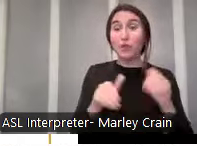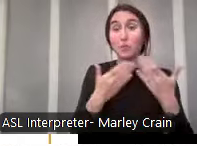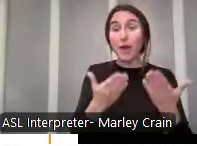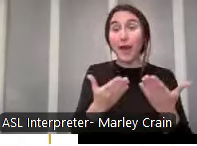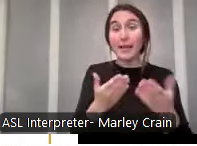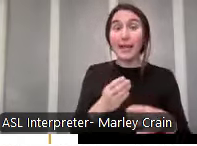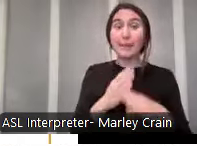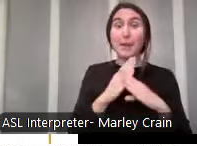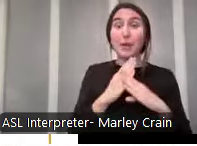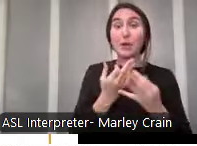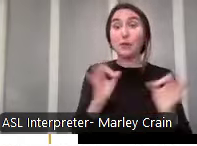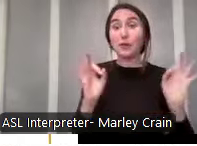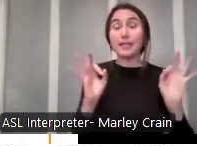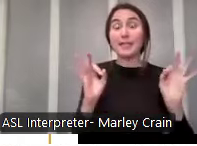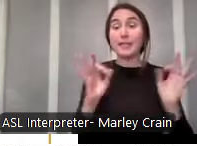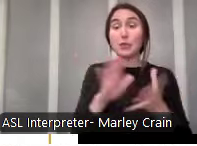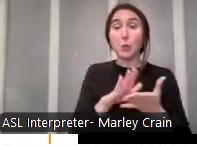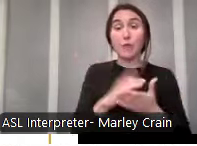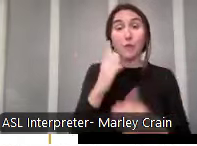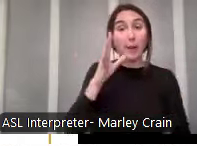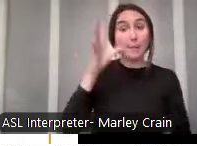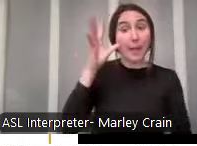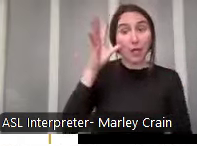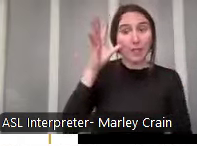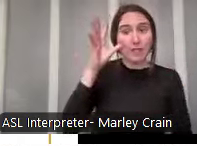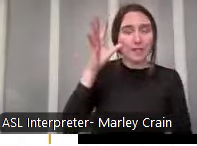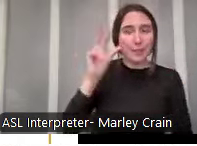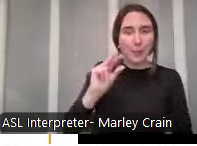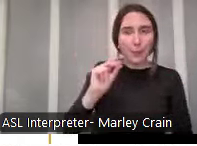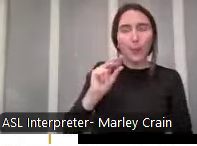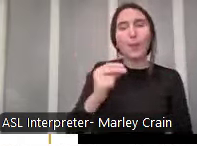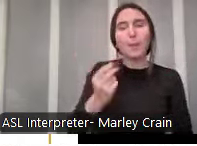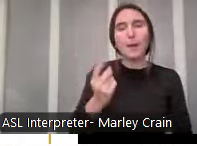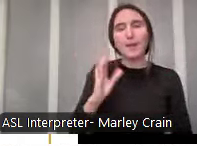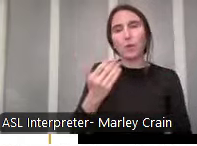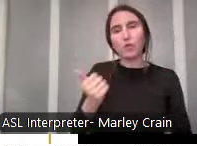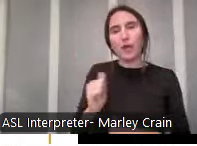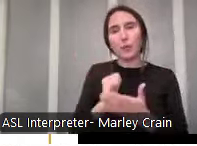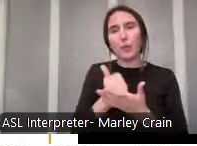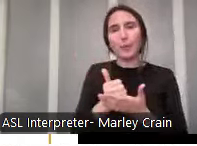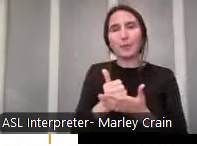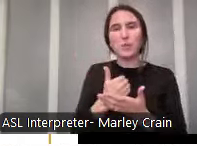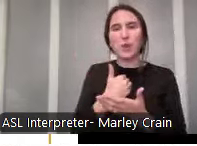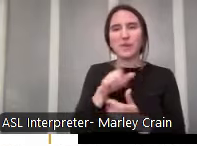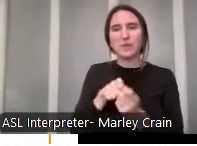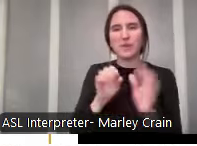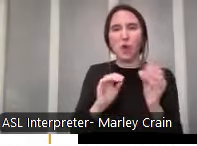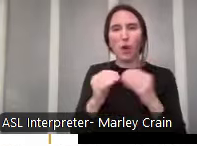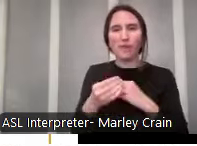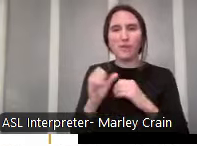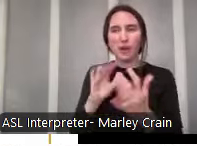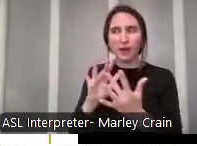for example, they often will try to help. So there is an office that you can contact about that. And there's information